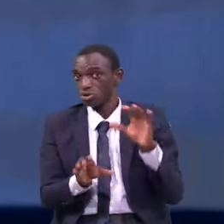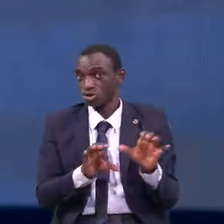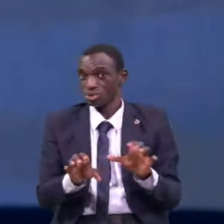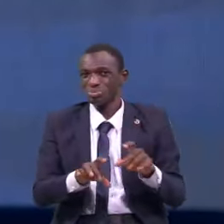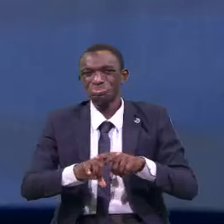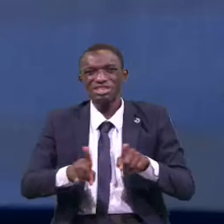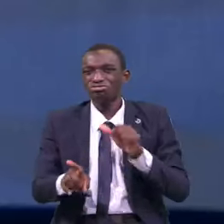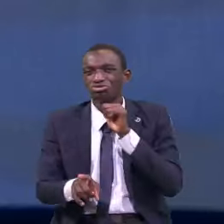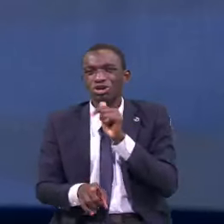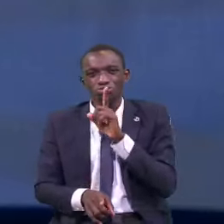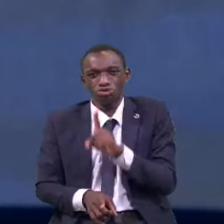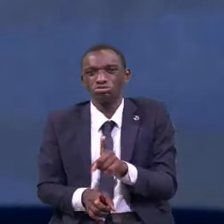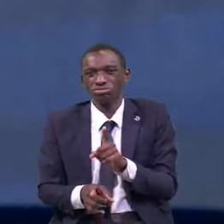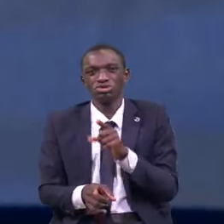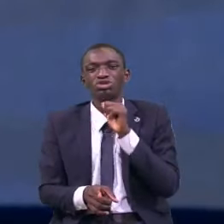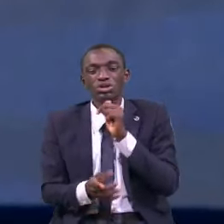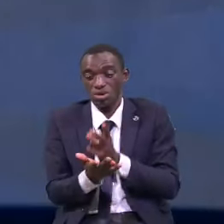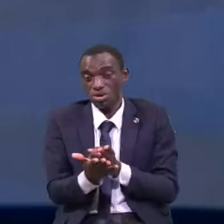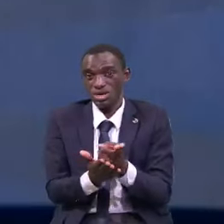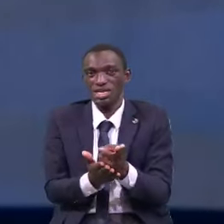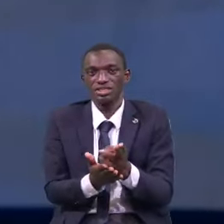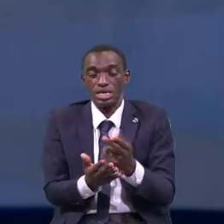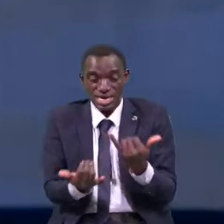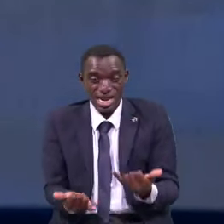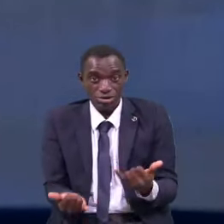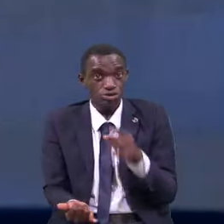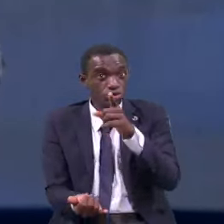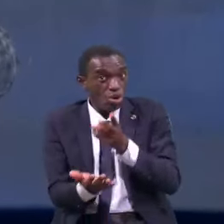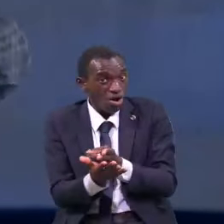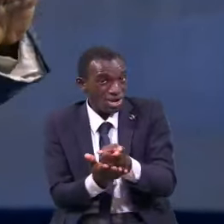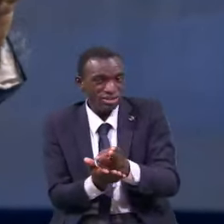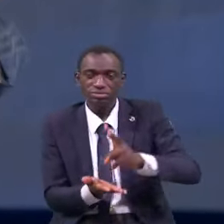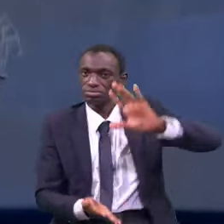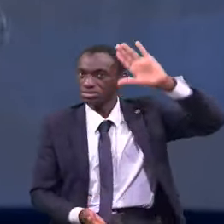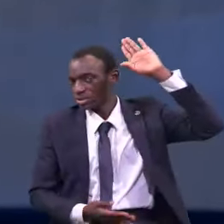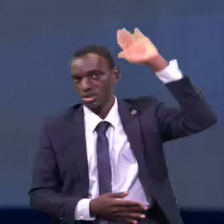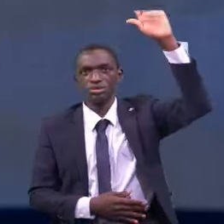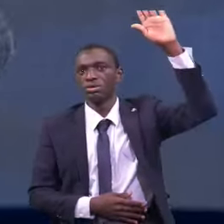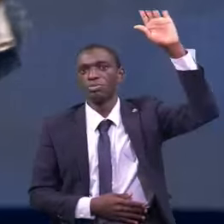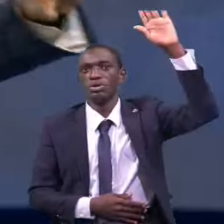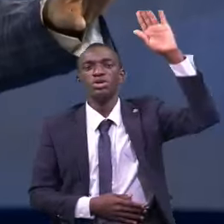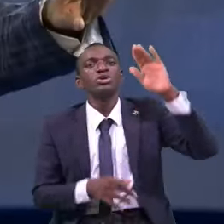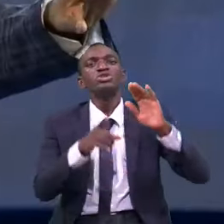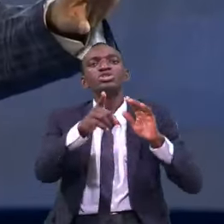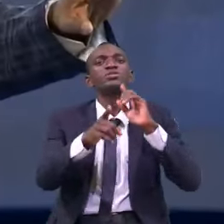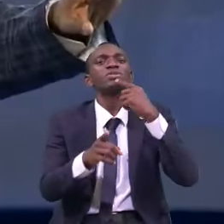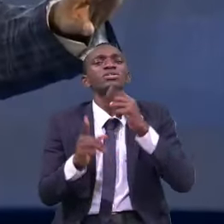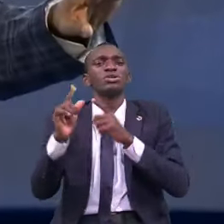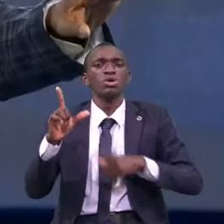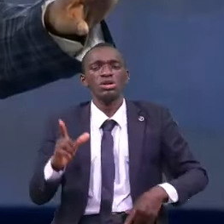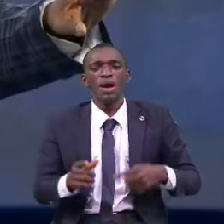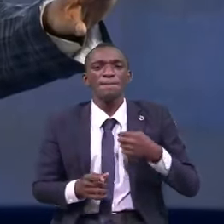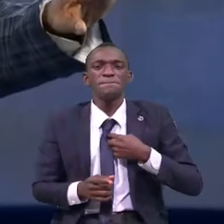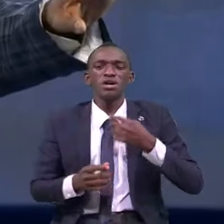While you're standing up, tell the Lord, I forsake my past